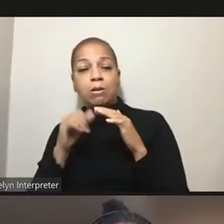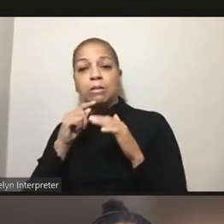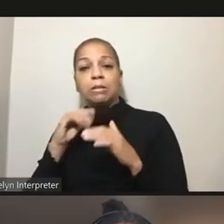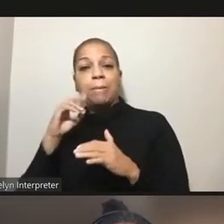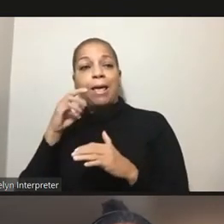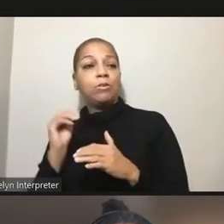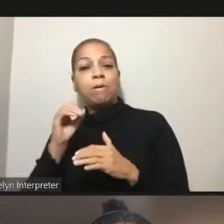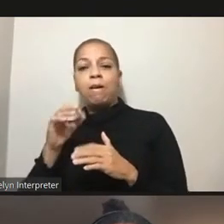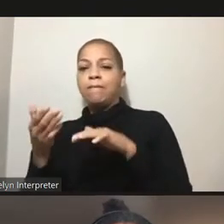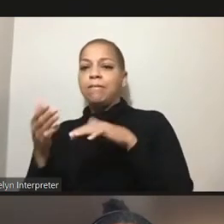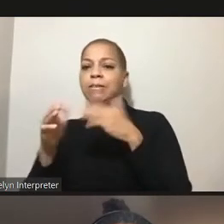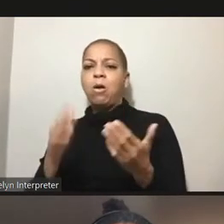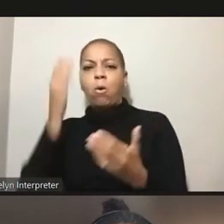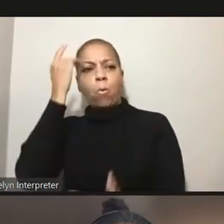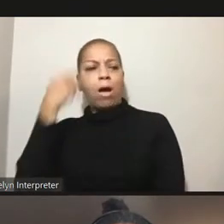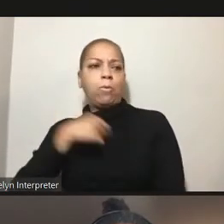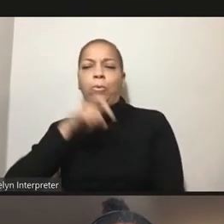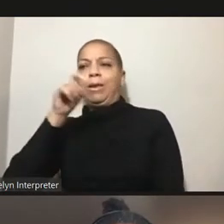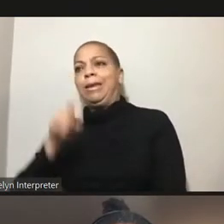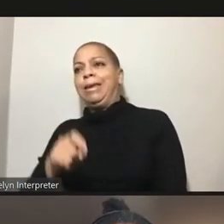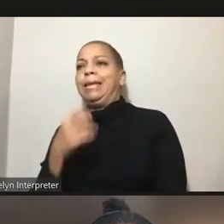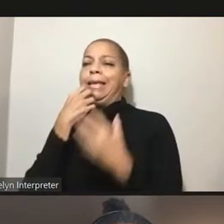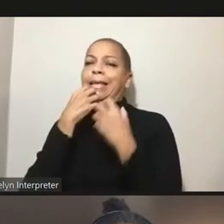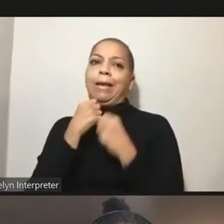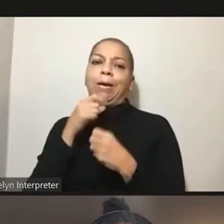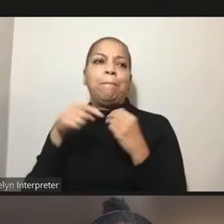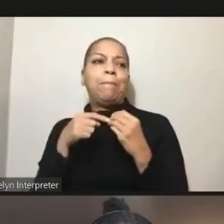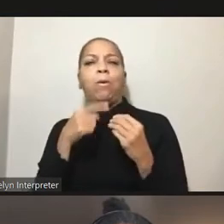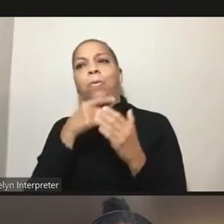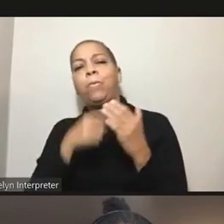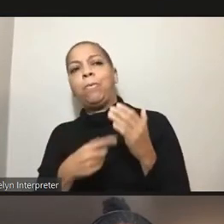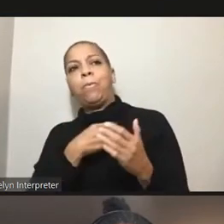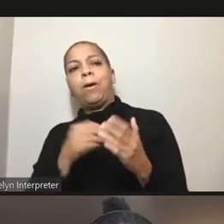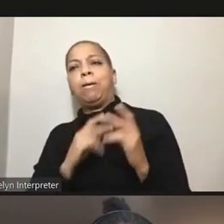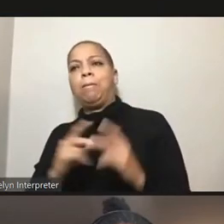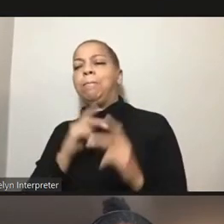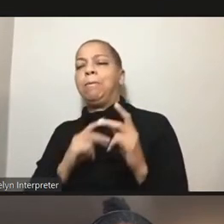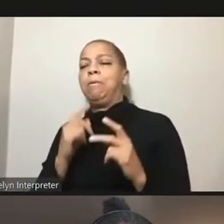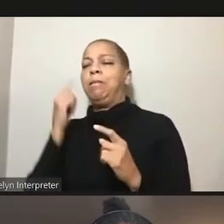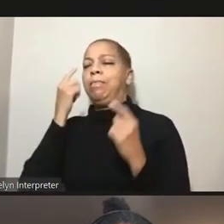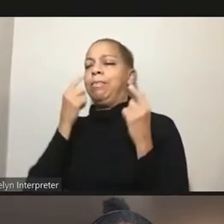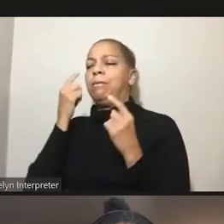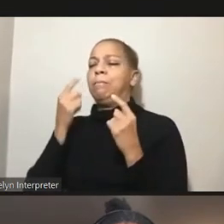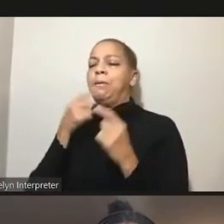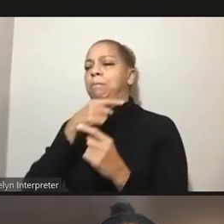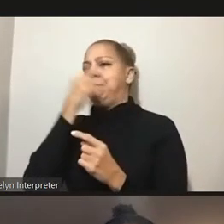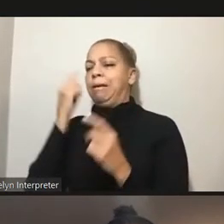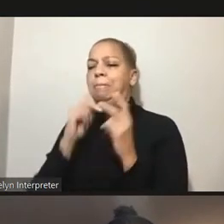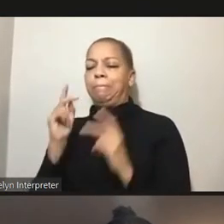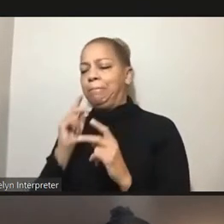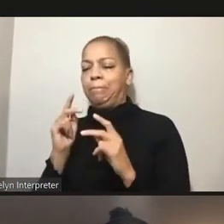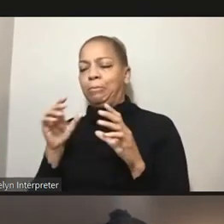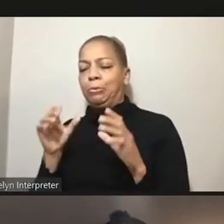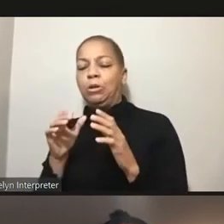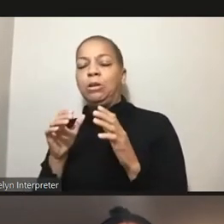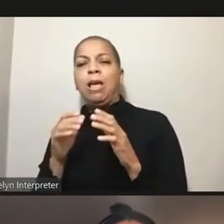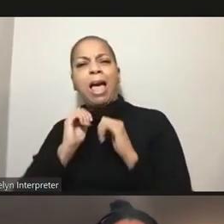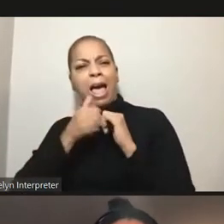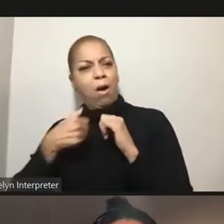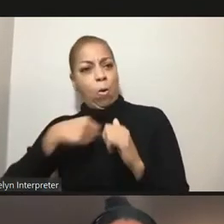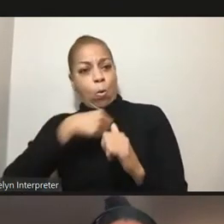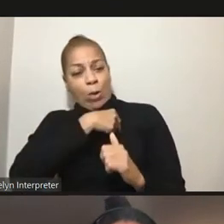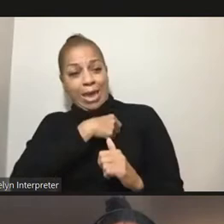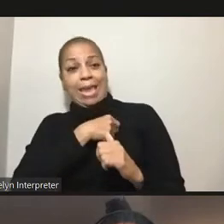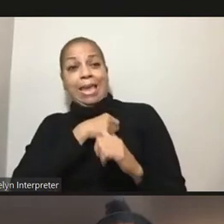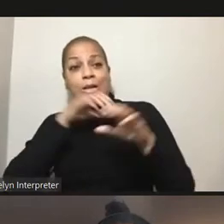we have to care about what white people think about how Black people are witnessing? How are we doing the work? How